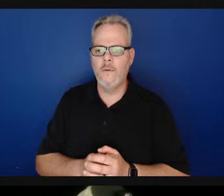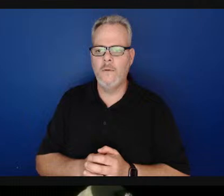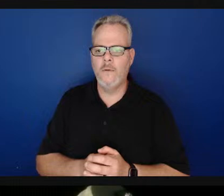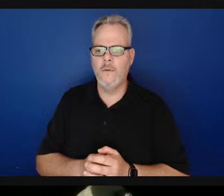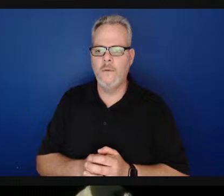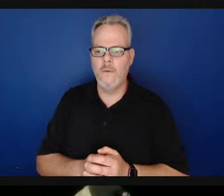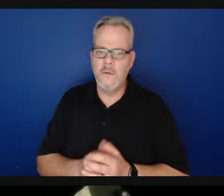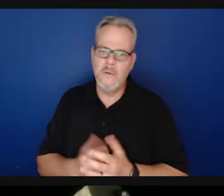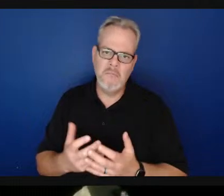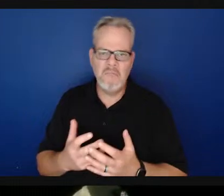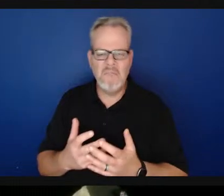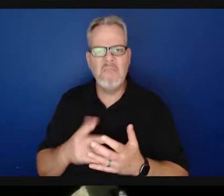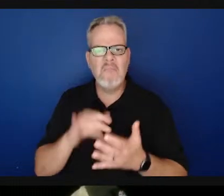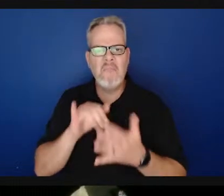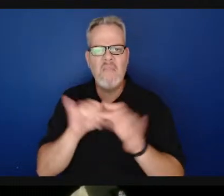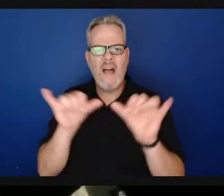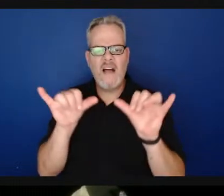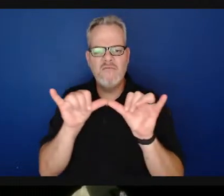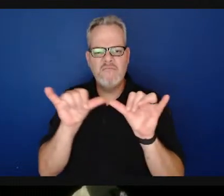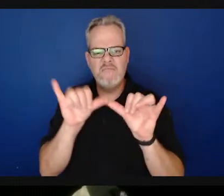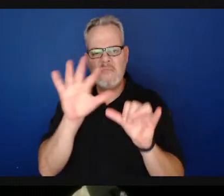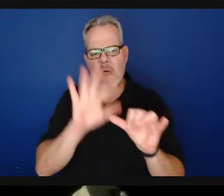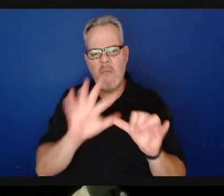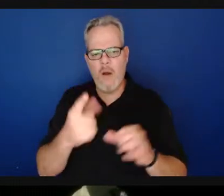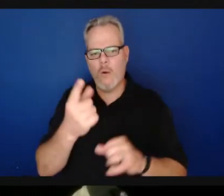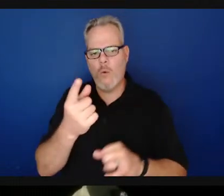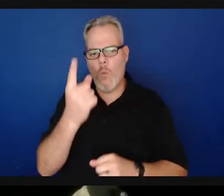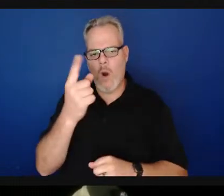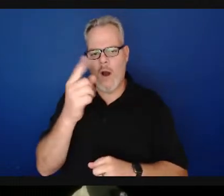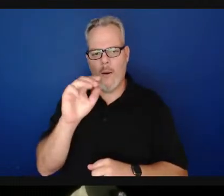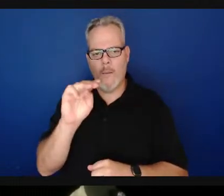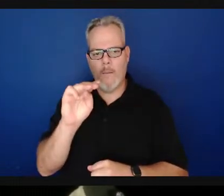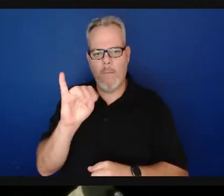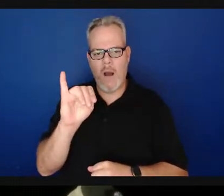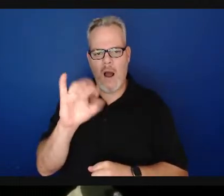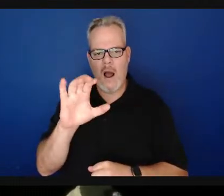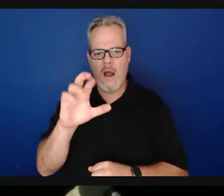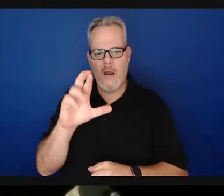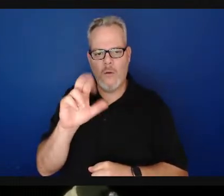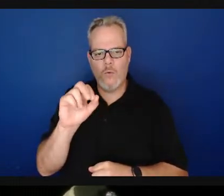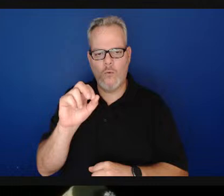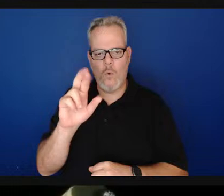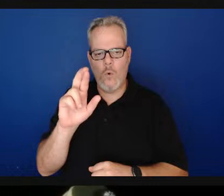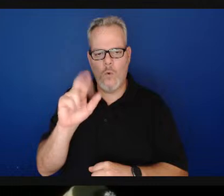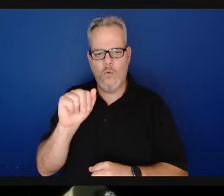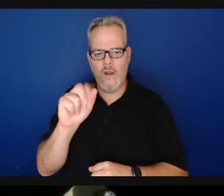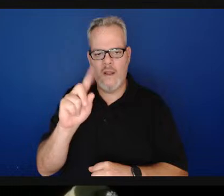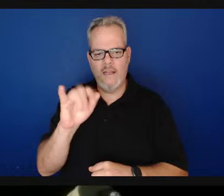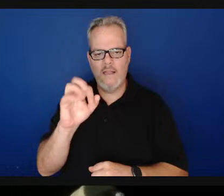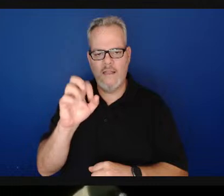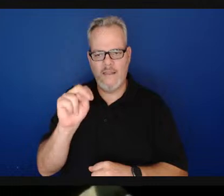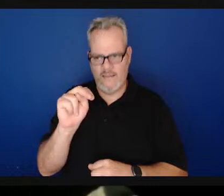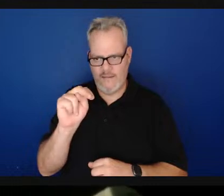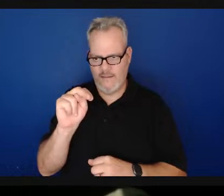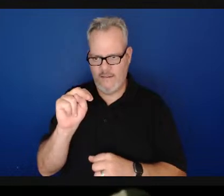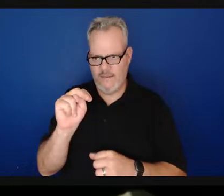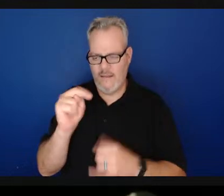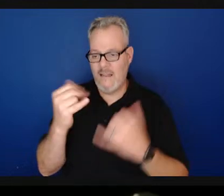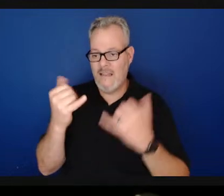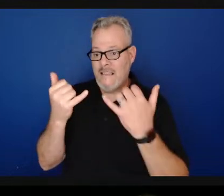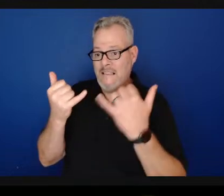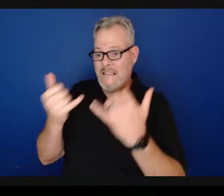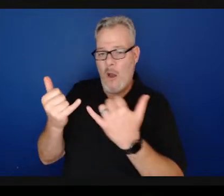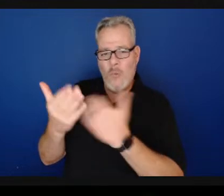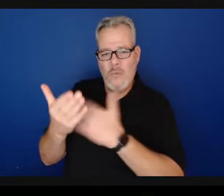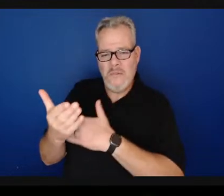call it close to 1 microradian when it turned around this morning. And now it might be at, well,